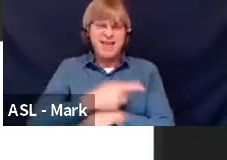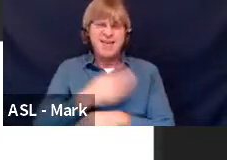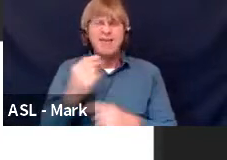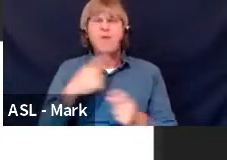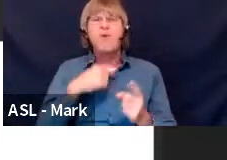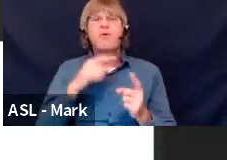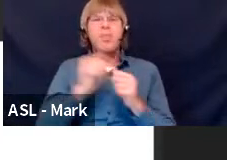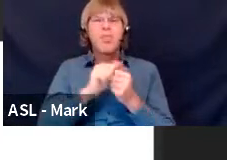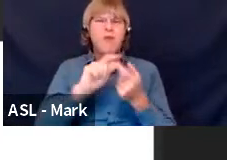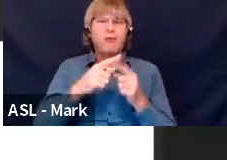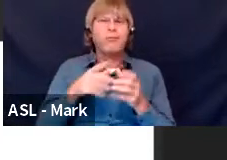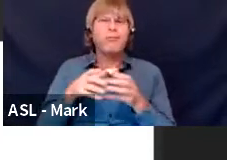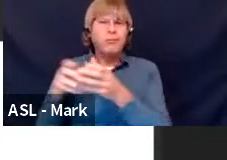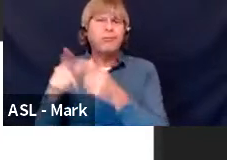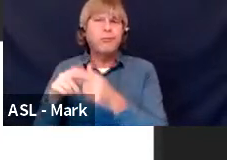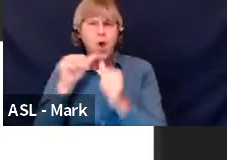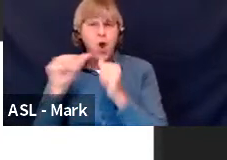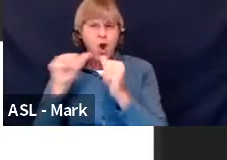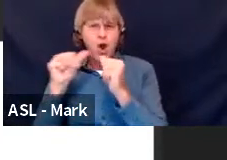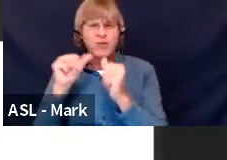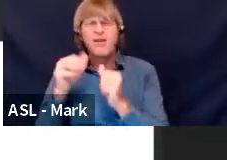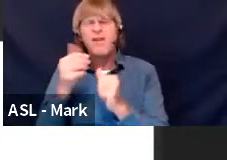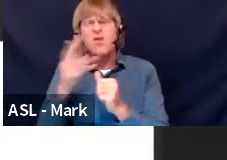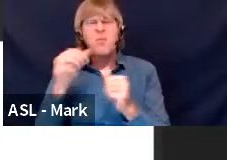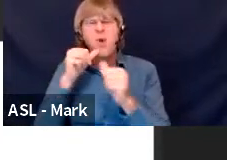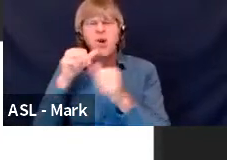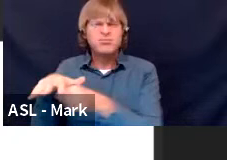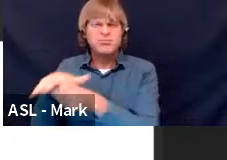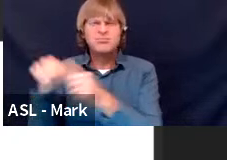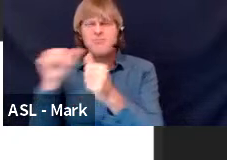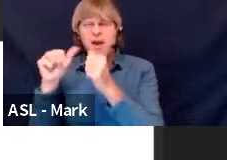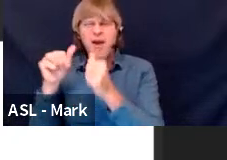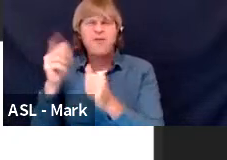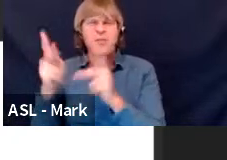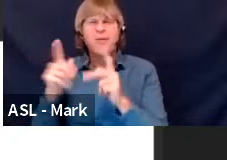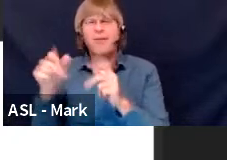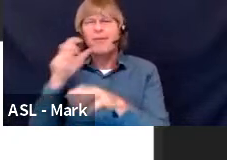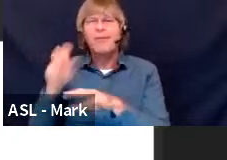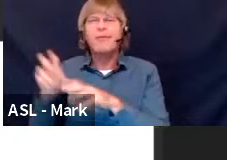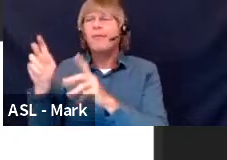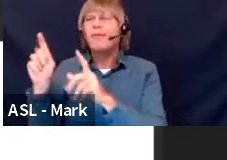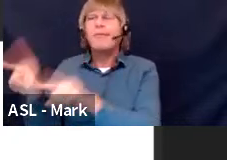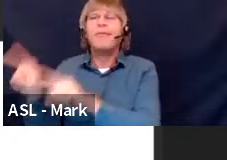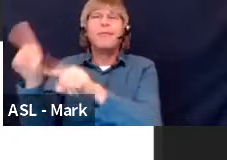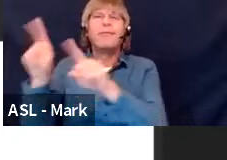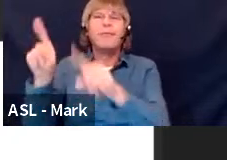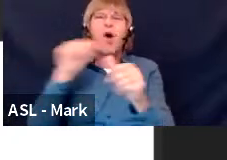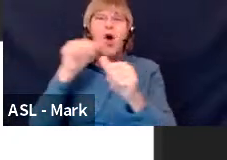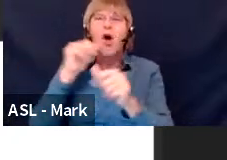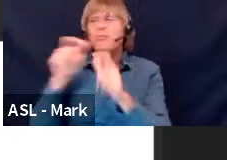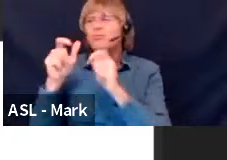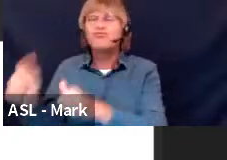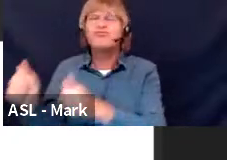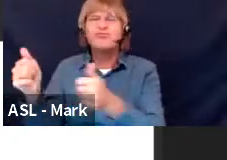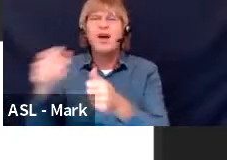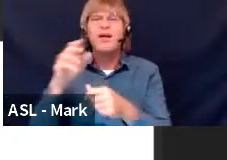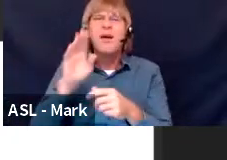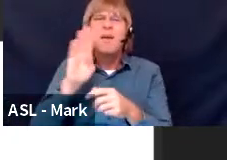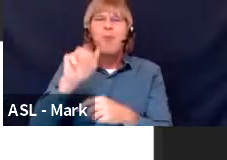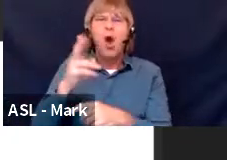went to a bar. There was a few bars in the area, and so a few people were bar hopping. And we get to a